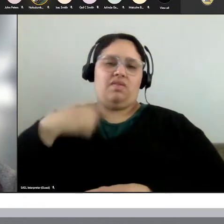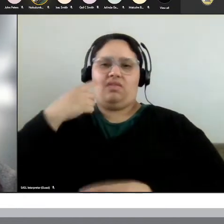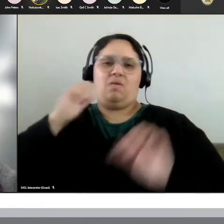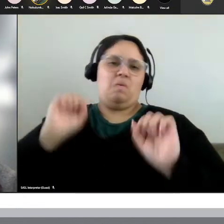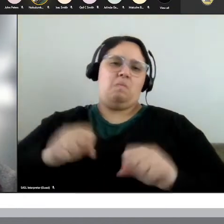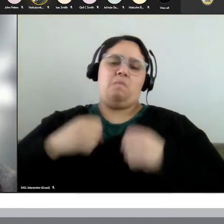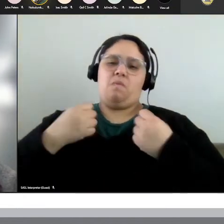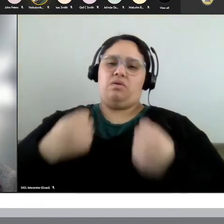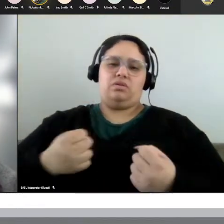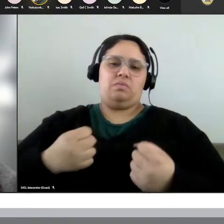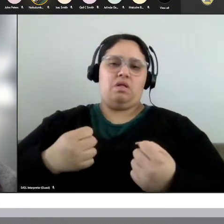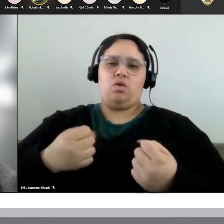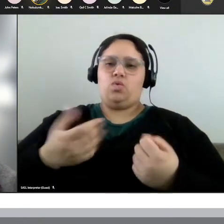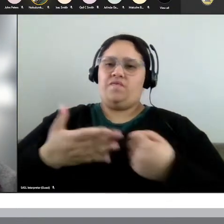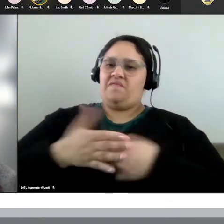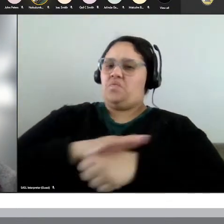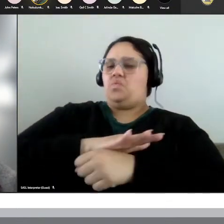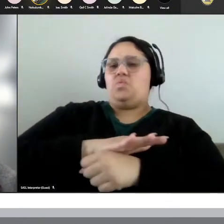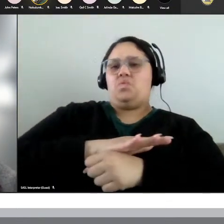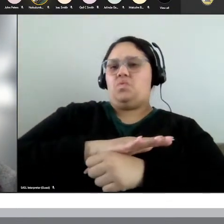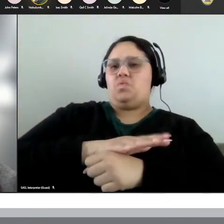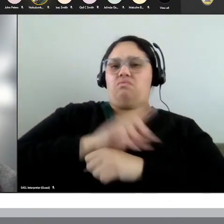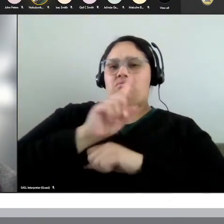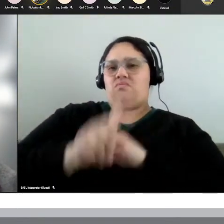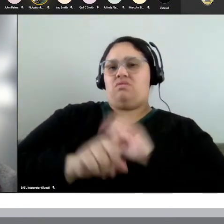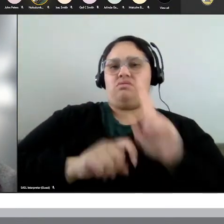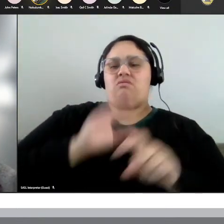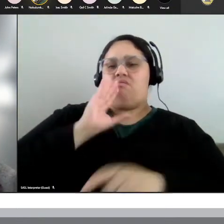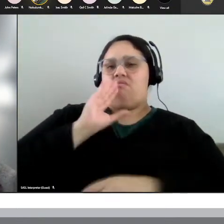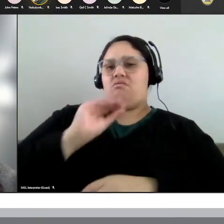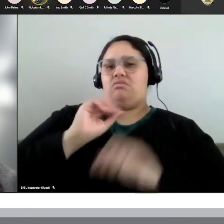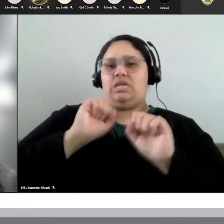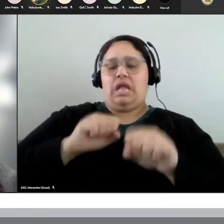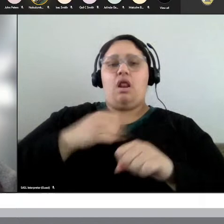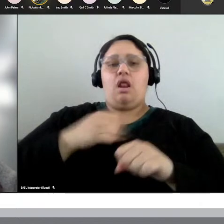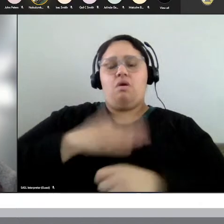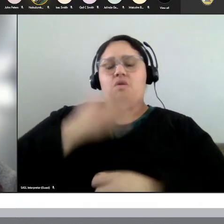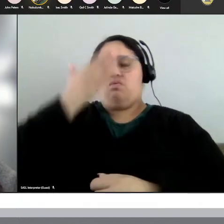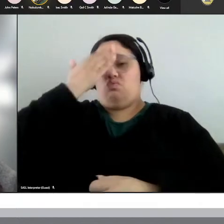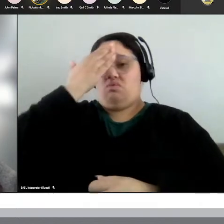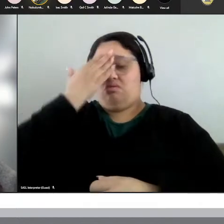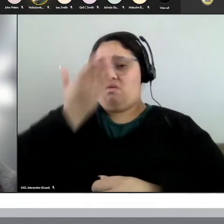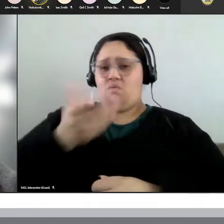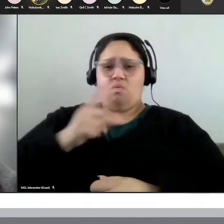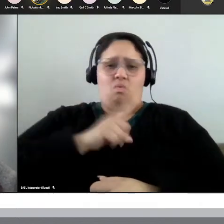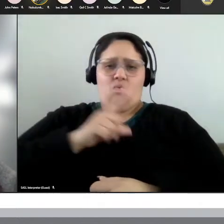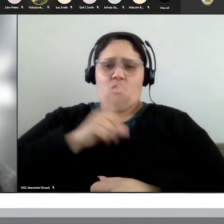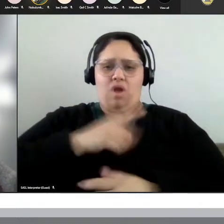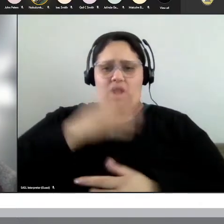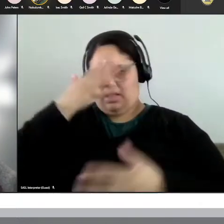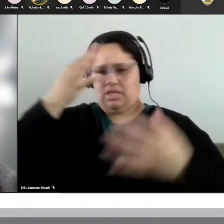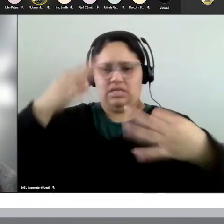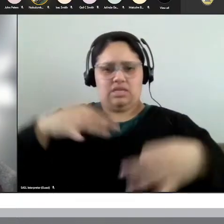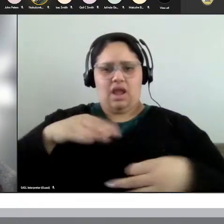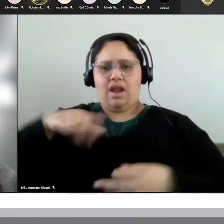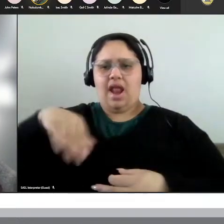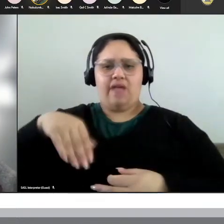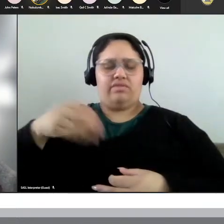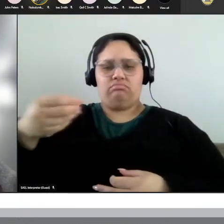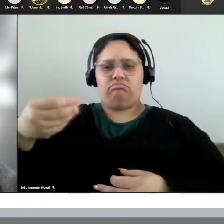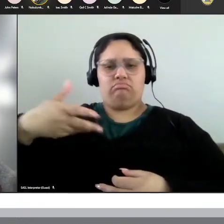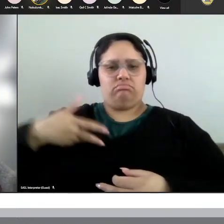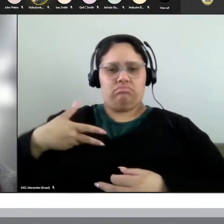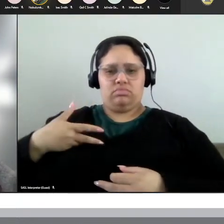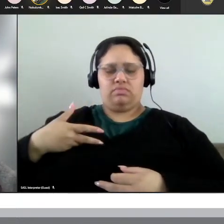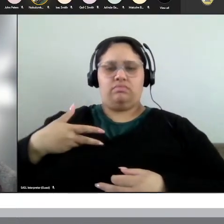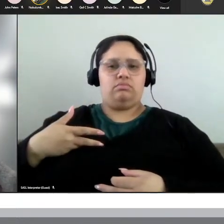impossible to meaningfully put questions. And I would love to know why the decision not to, you know, bring